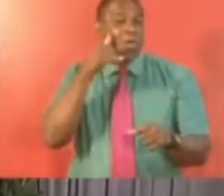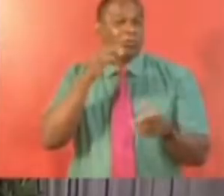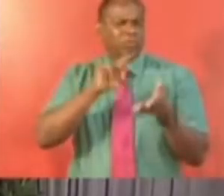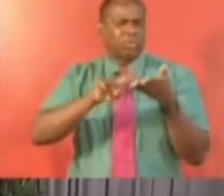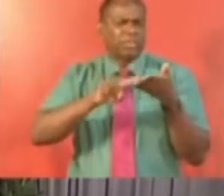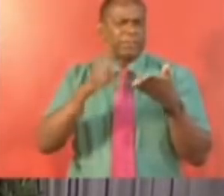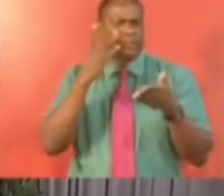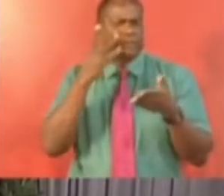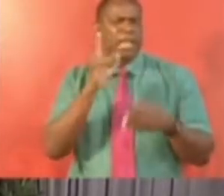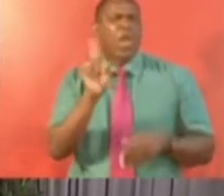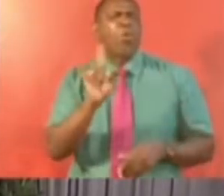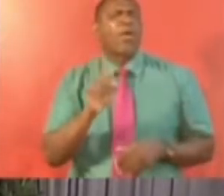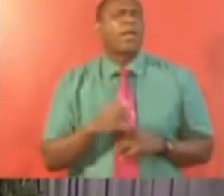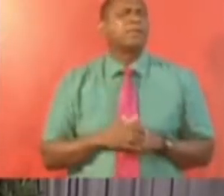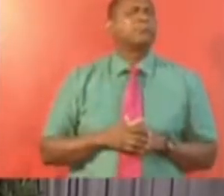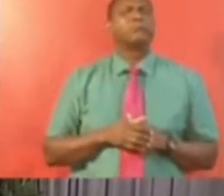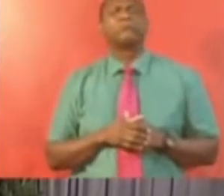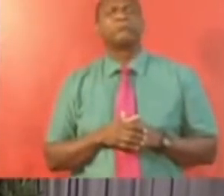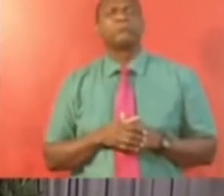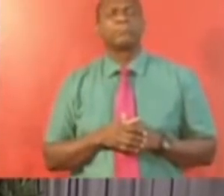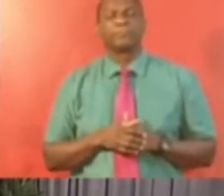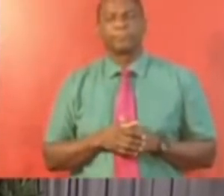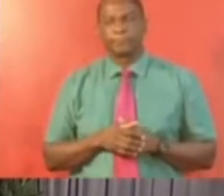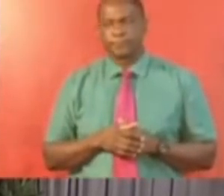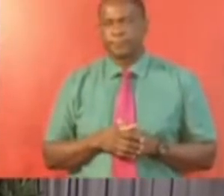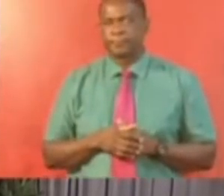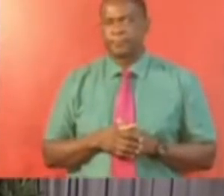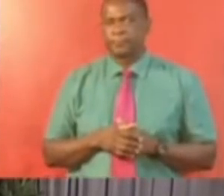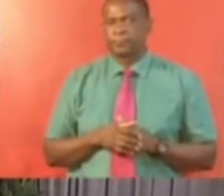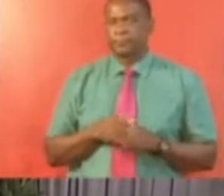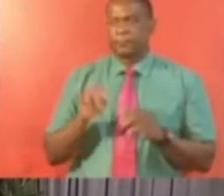And Express, we're ready for your questions at this time.